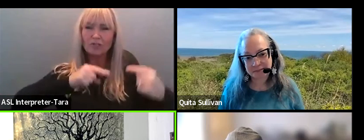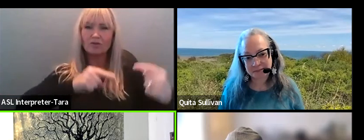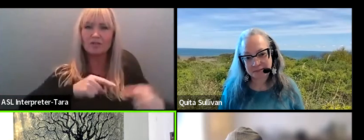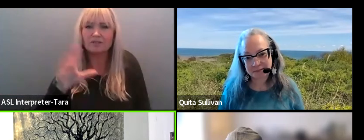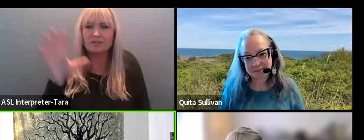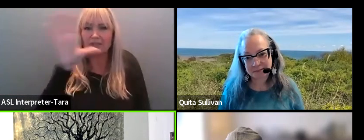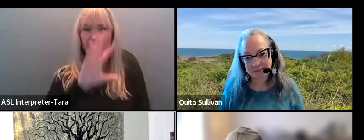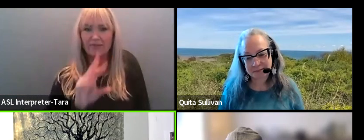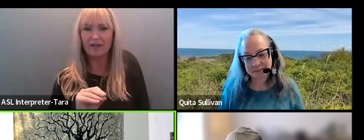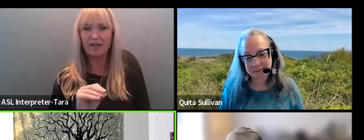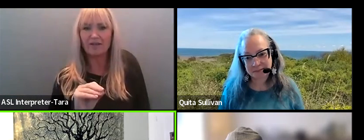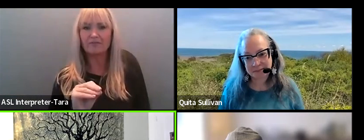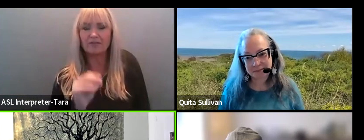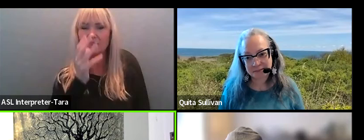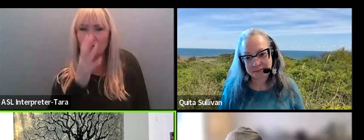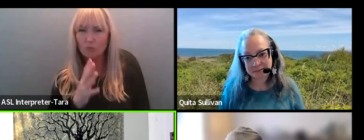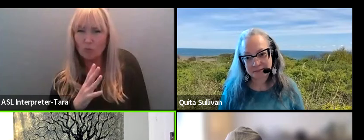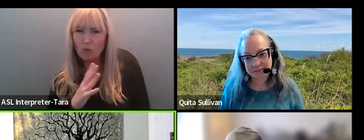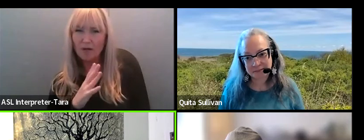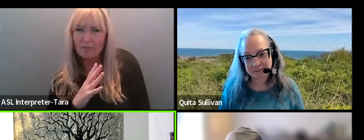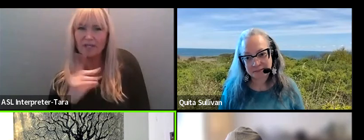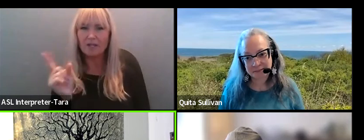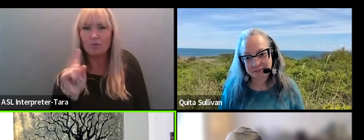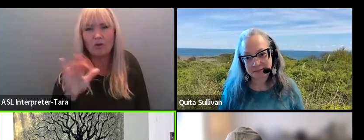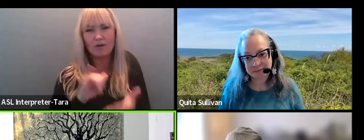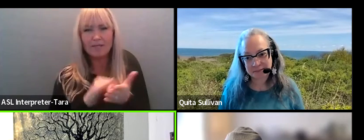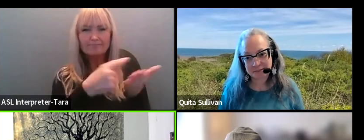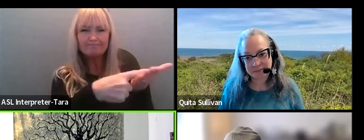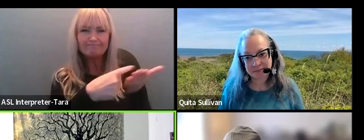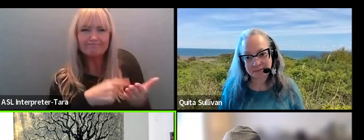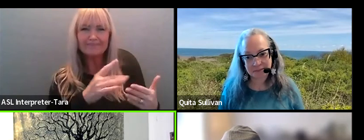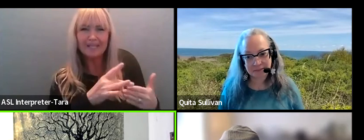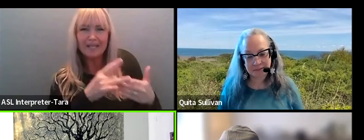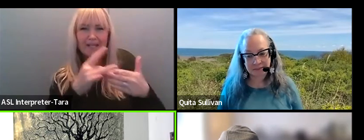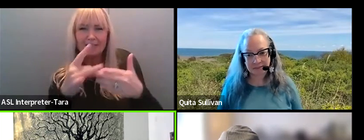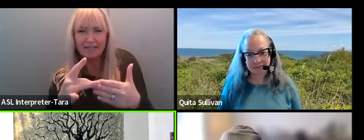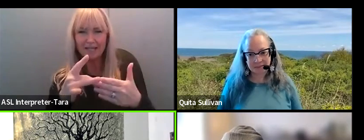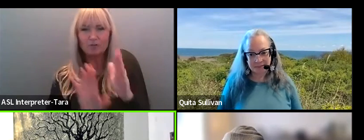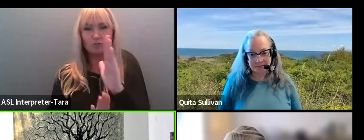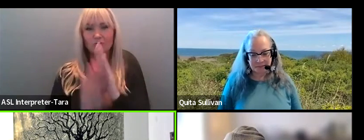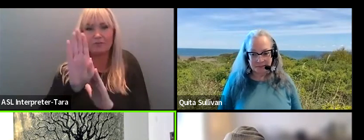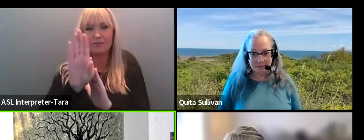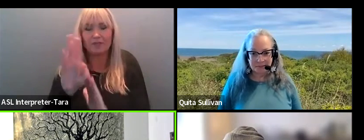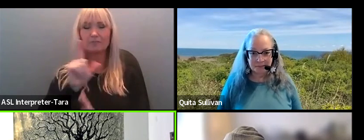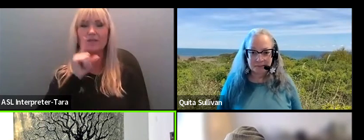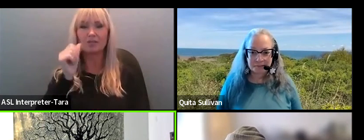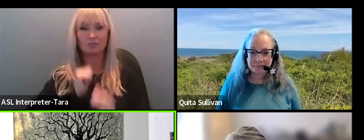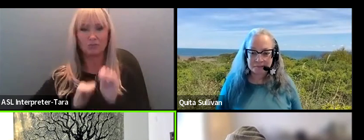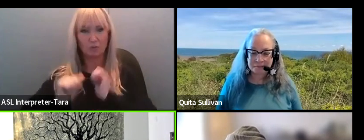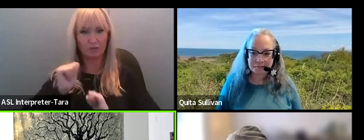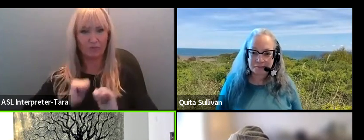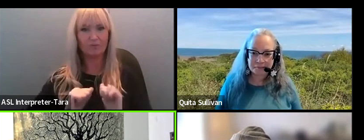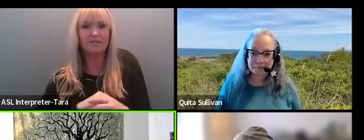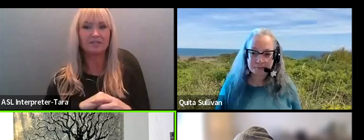women, and where that conversation kind of led us to building up our actual performance,